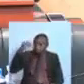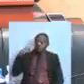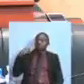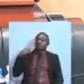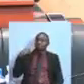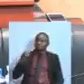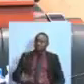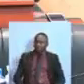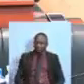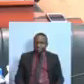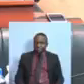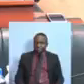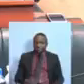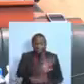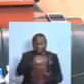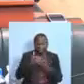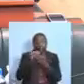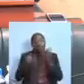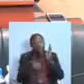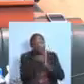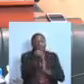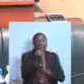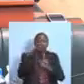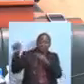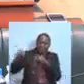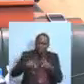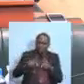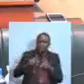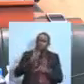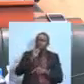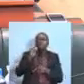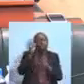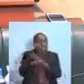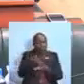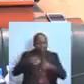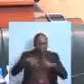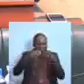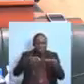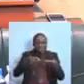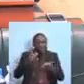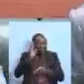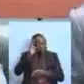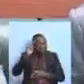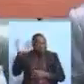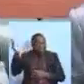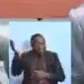and the whole institution, to just come and say he's not ready to render ministerial statement.